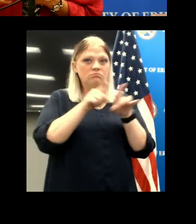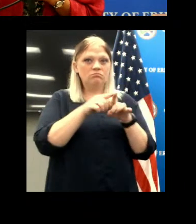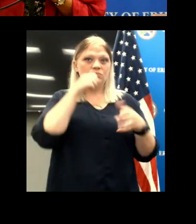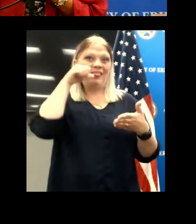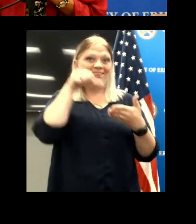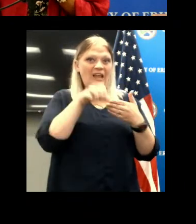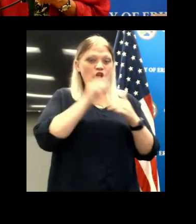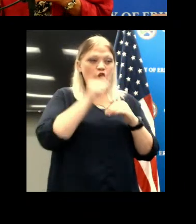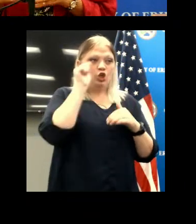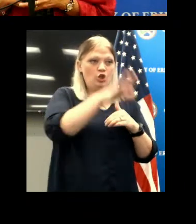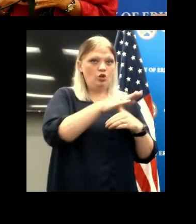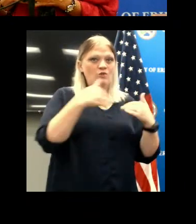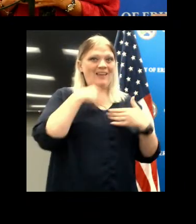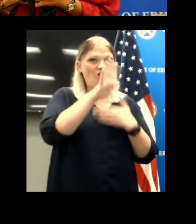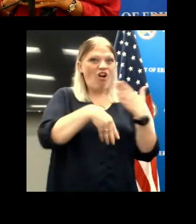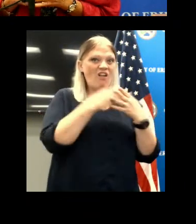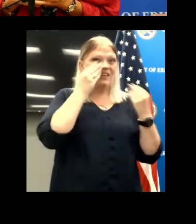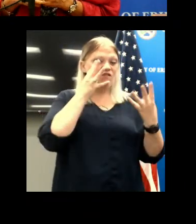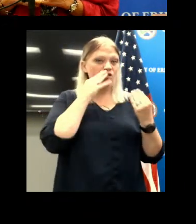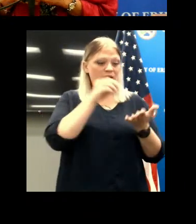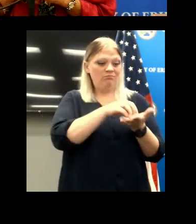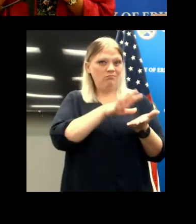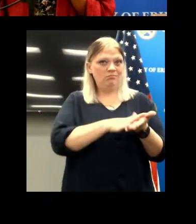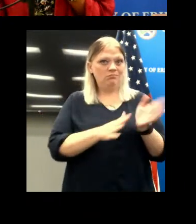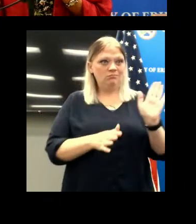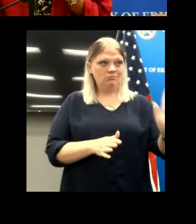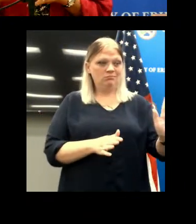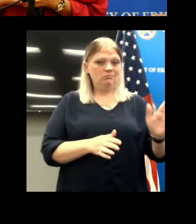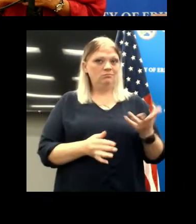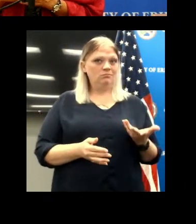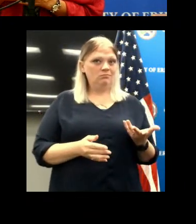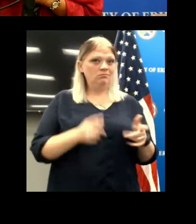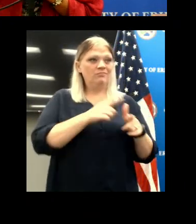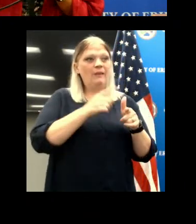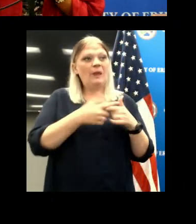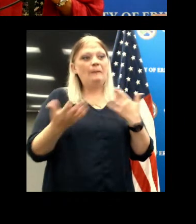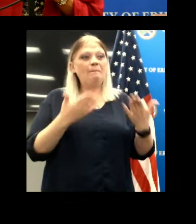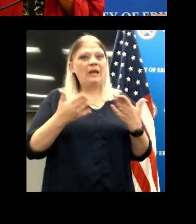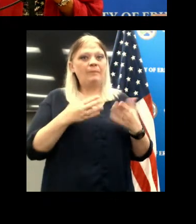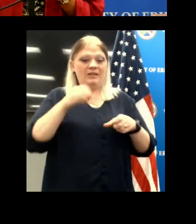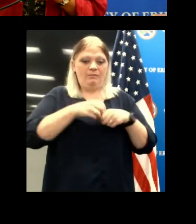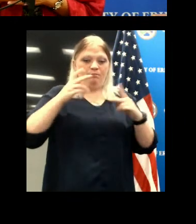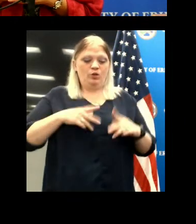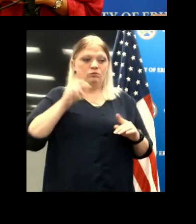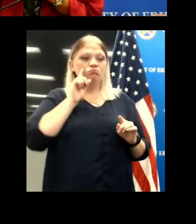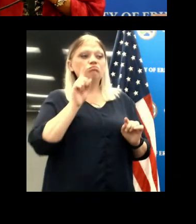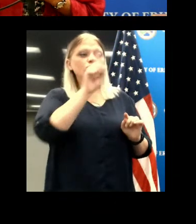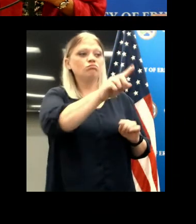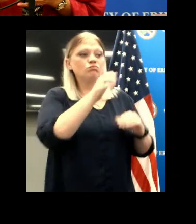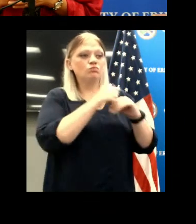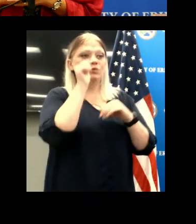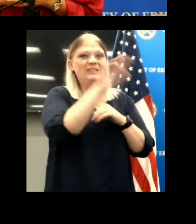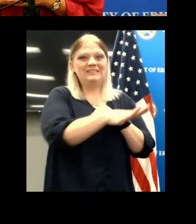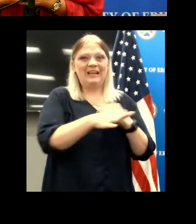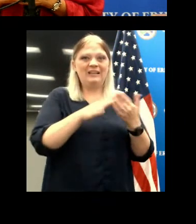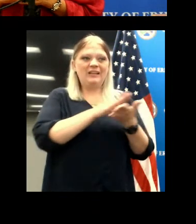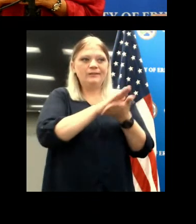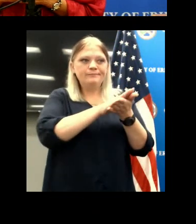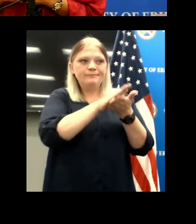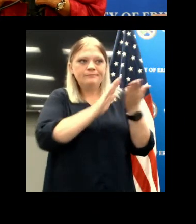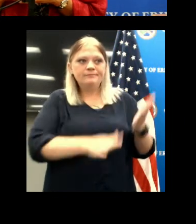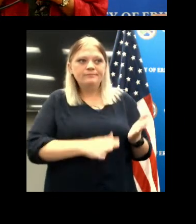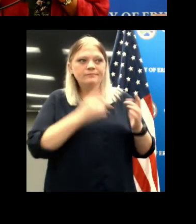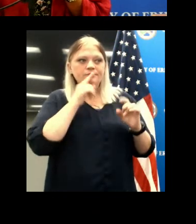letter so they have all this information in writing. And then we may go out and inspect them. We might send a public health sanitarian